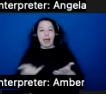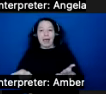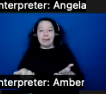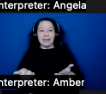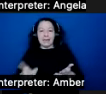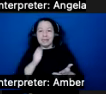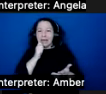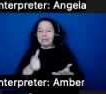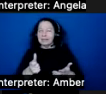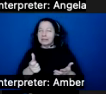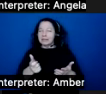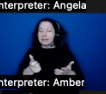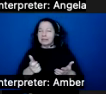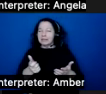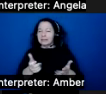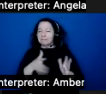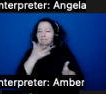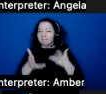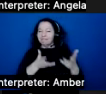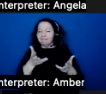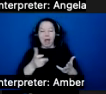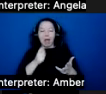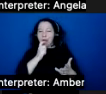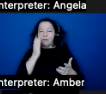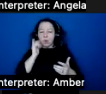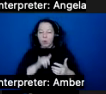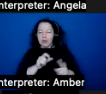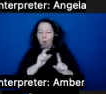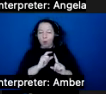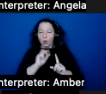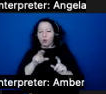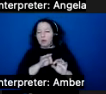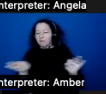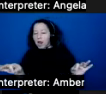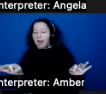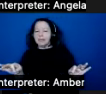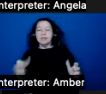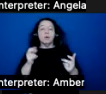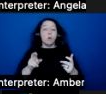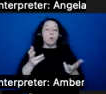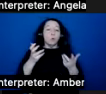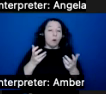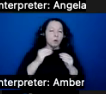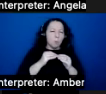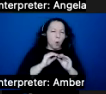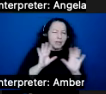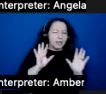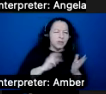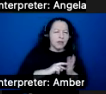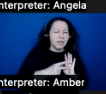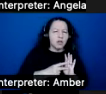that you're unfamiliar with, or words that you would like a definition of, or to have a